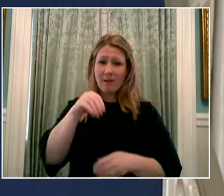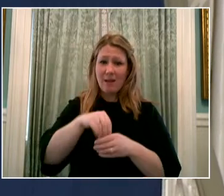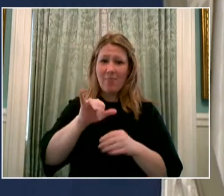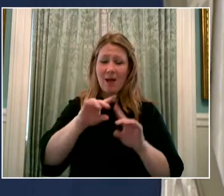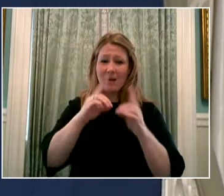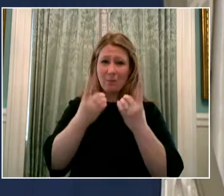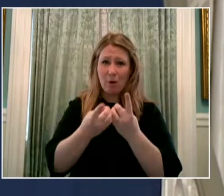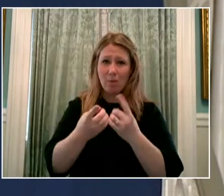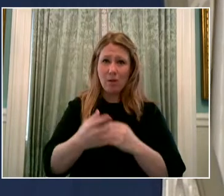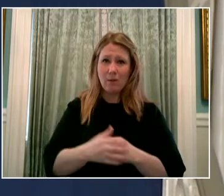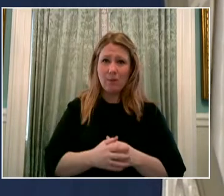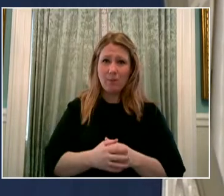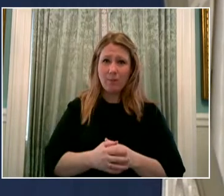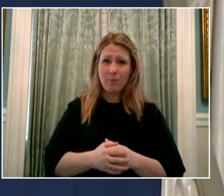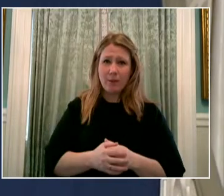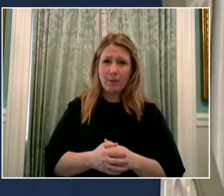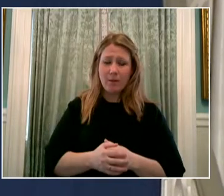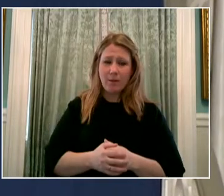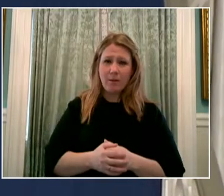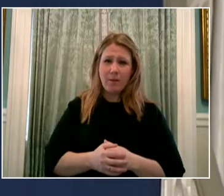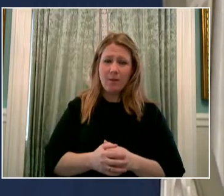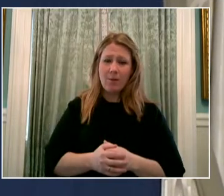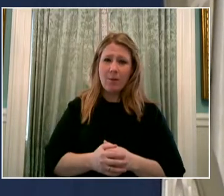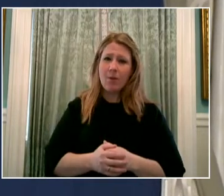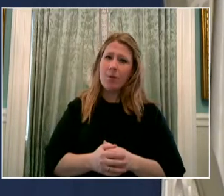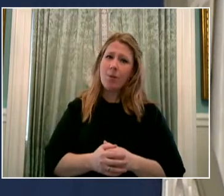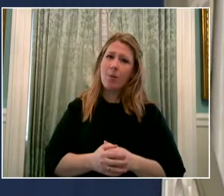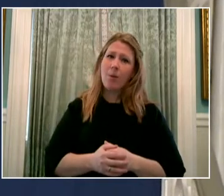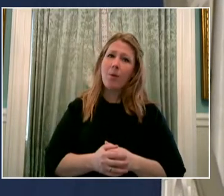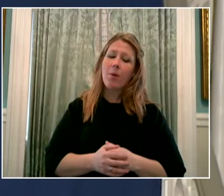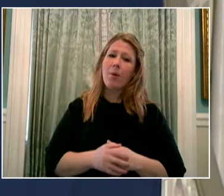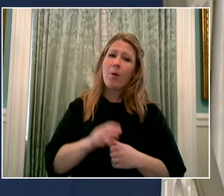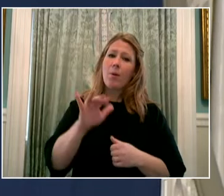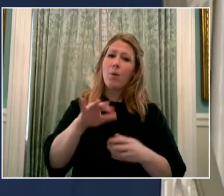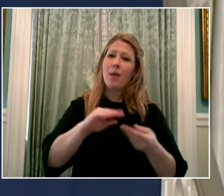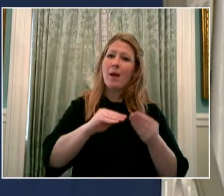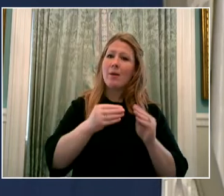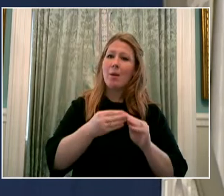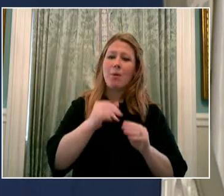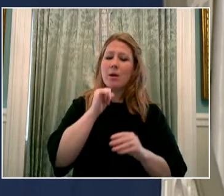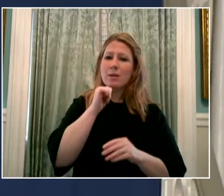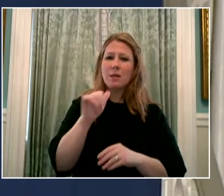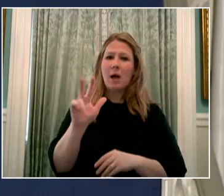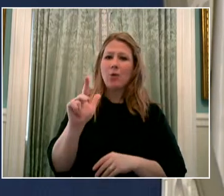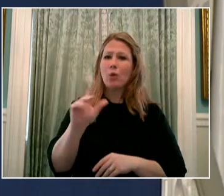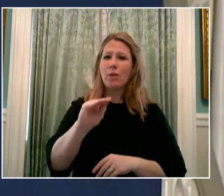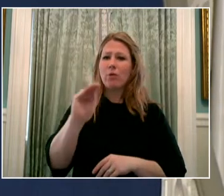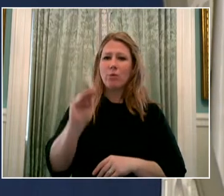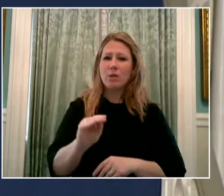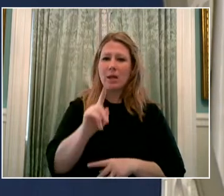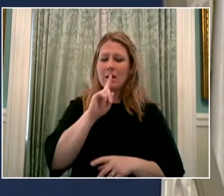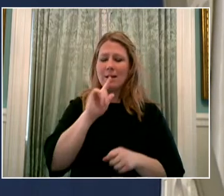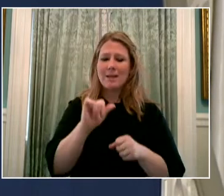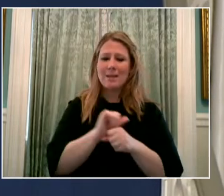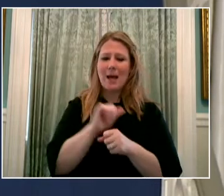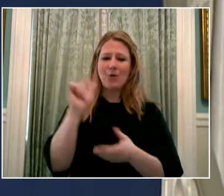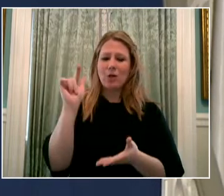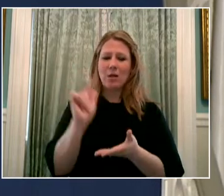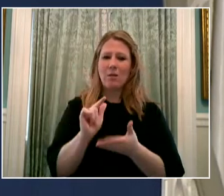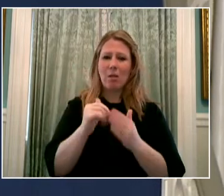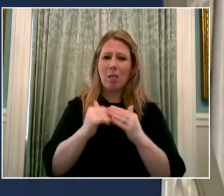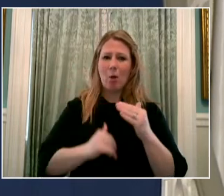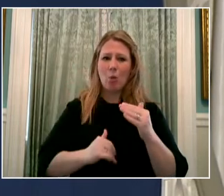garage? Well, the number of vacancies is not 23%. It's actually lower than that. And